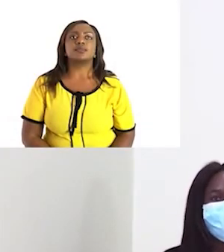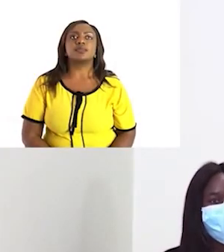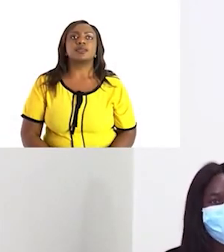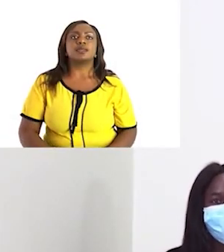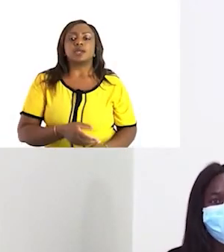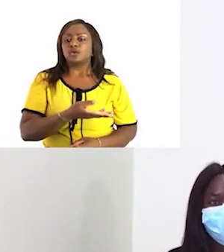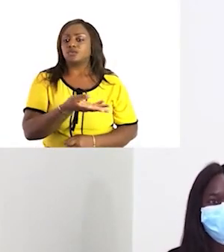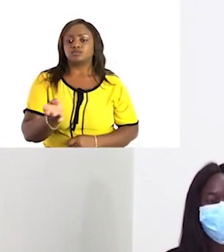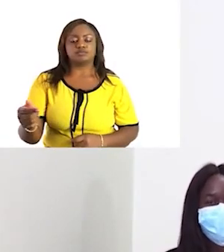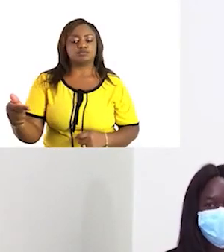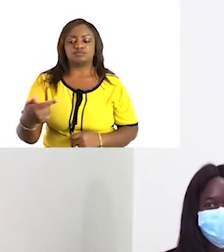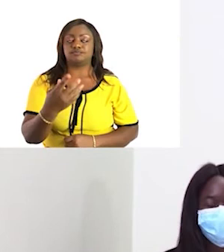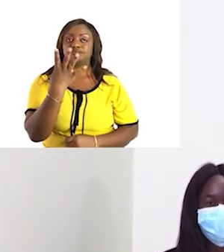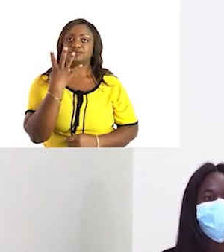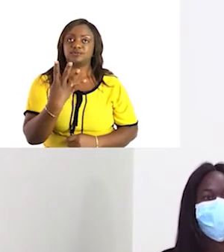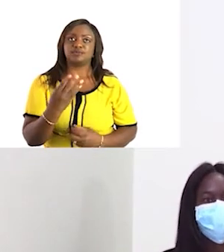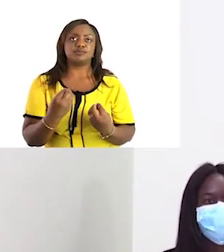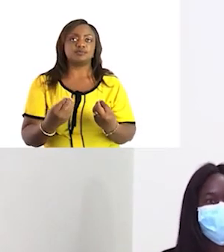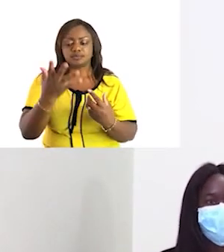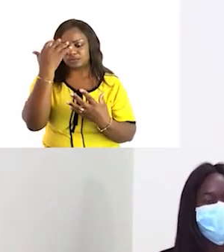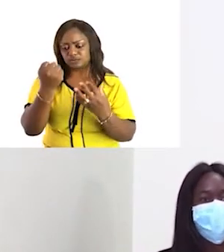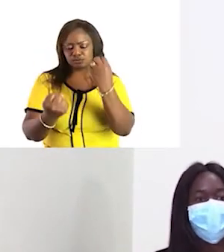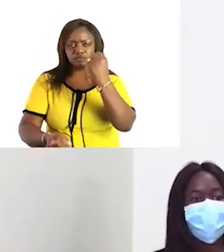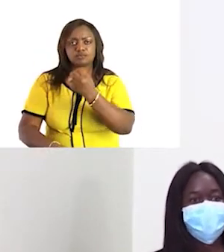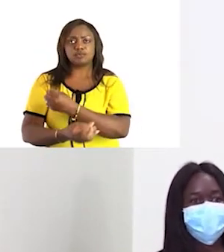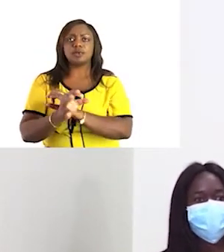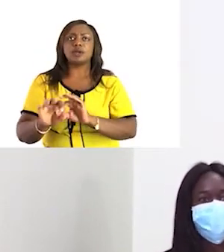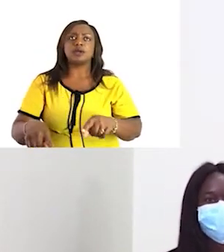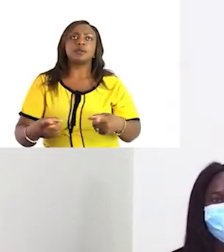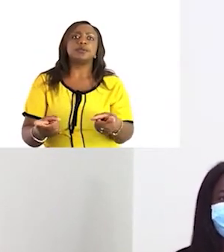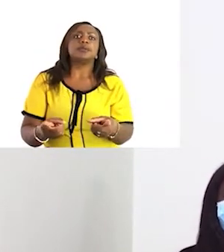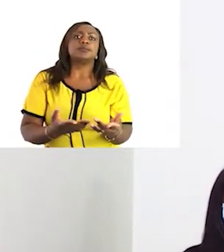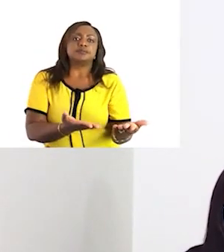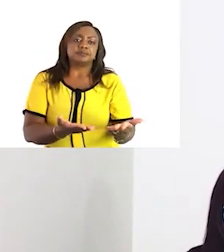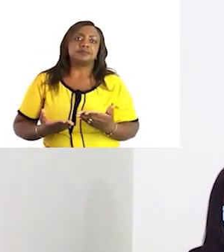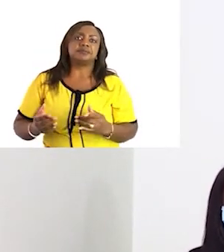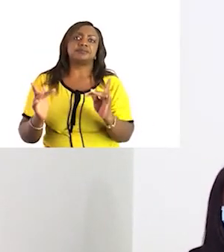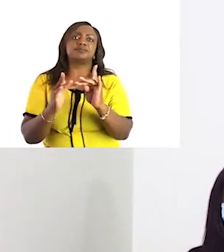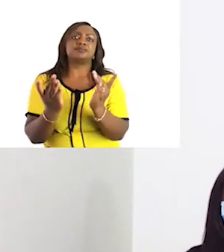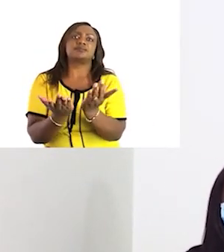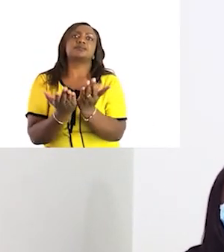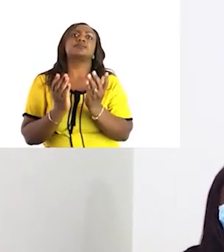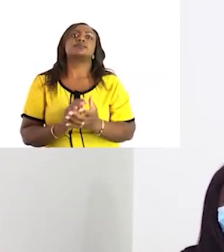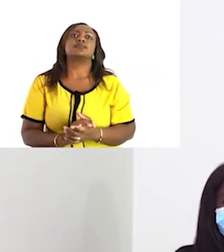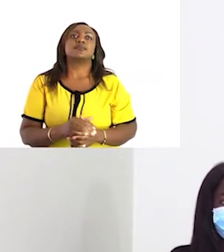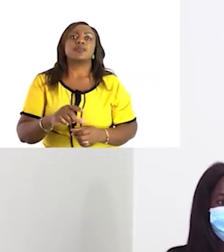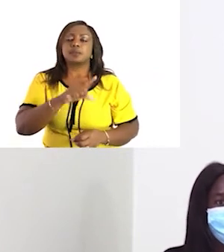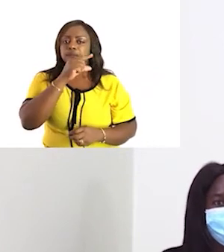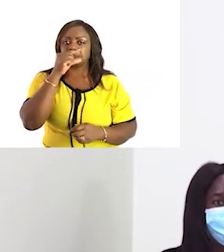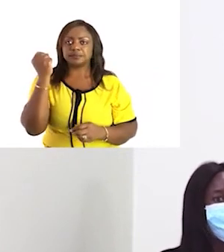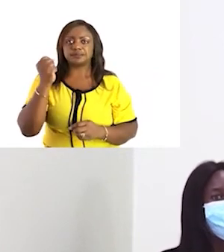All the Namibian grade 4 learners, good morning. Welcome to my Zone online school. My name is